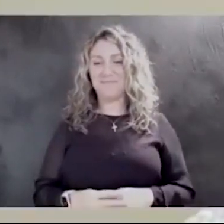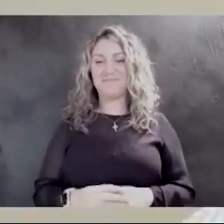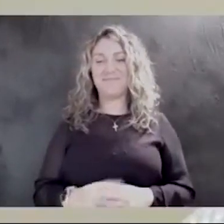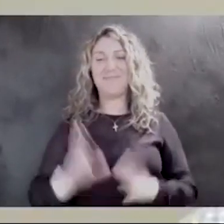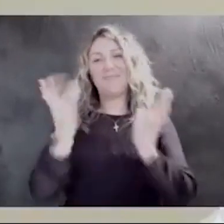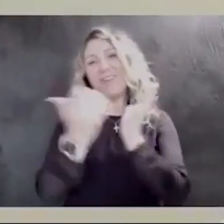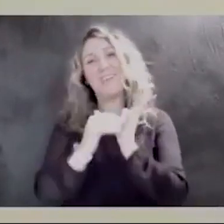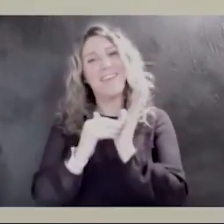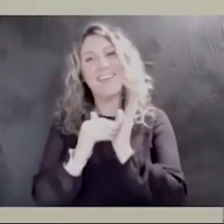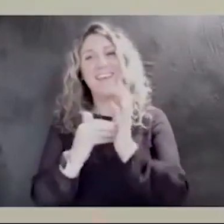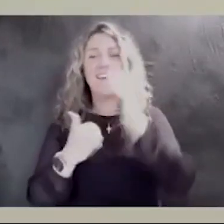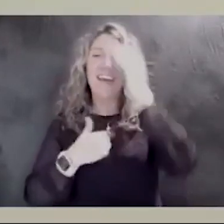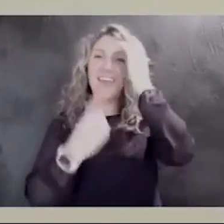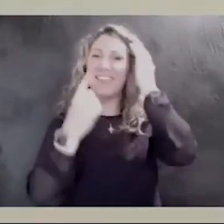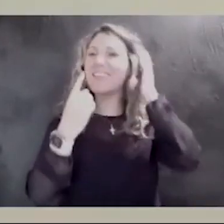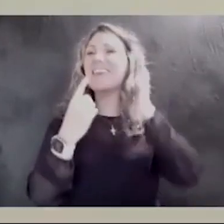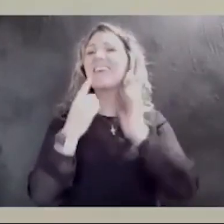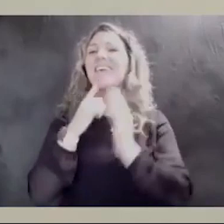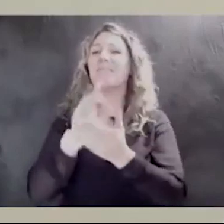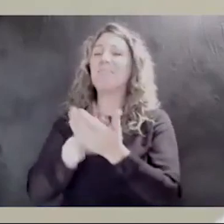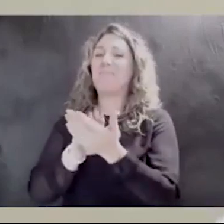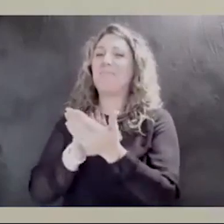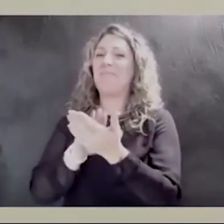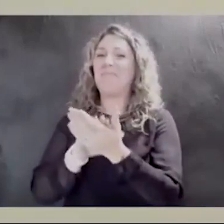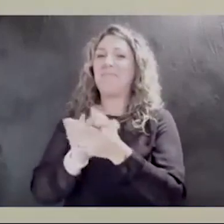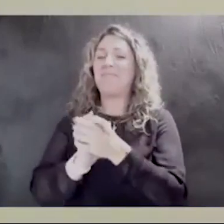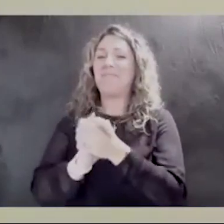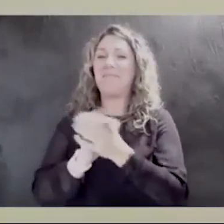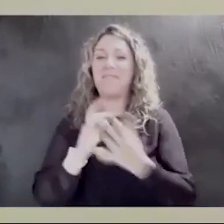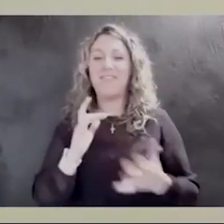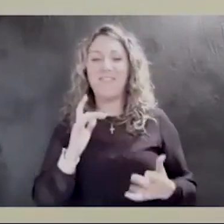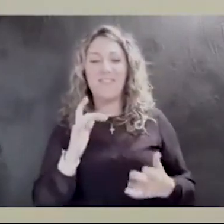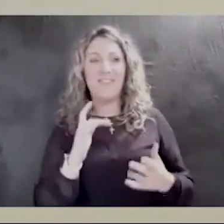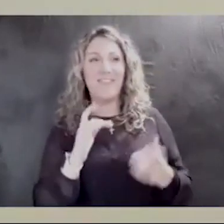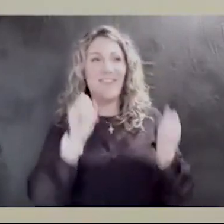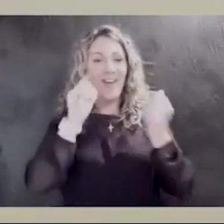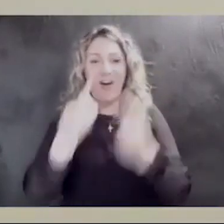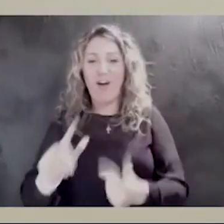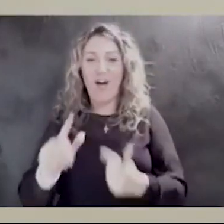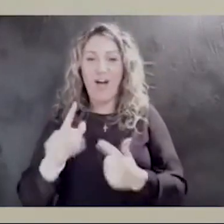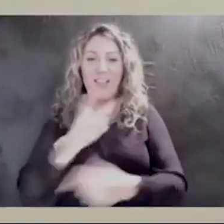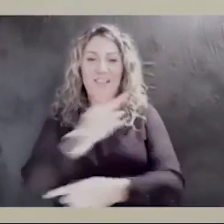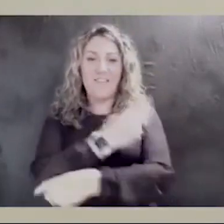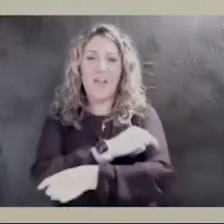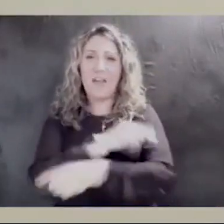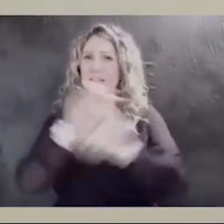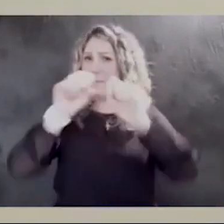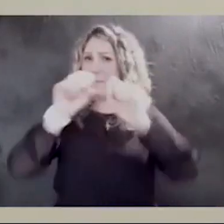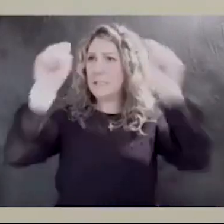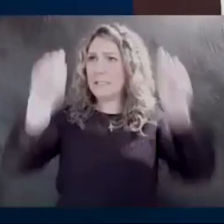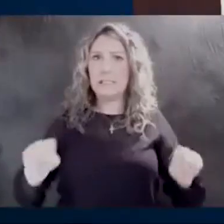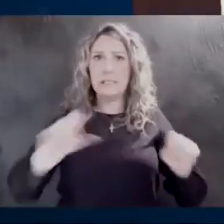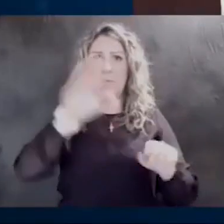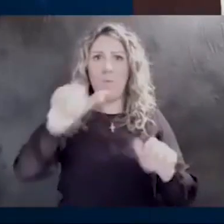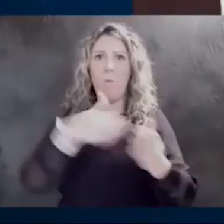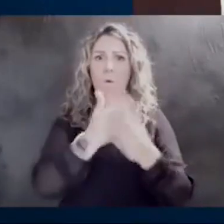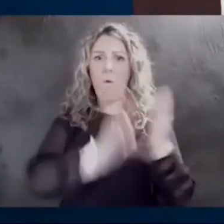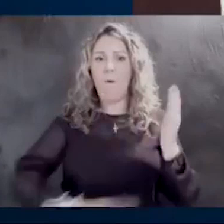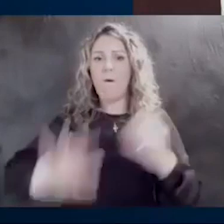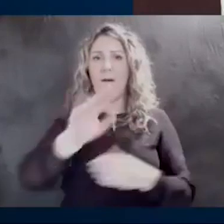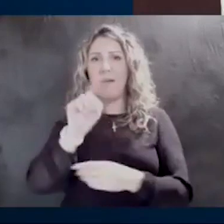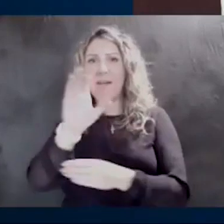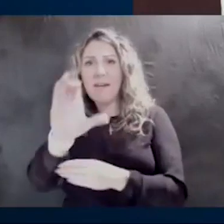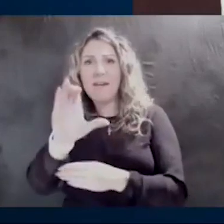again, I think give kudos to all of the hospital systems in Kansas City as we have